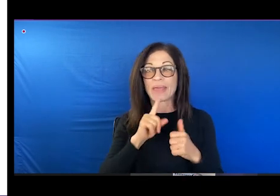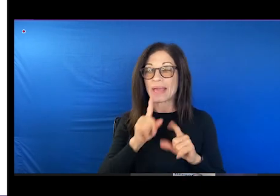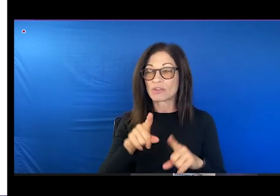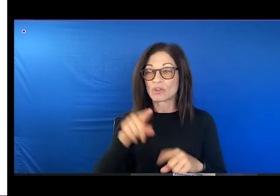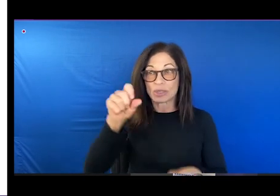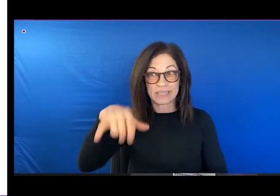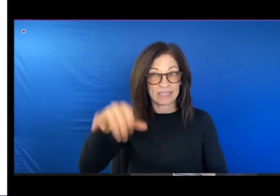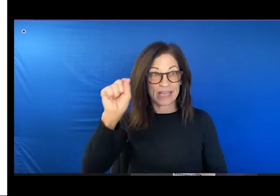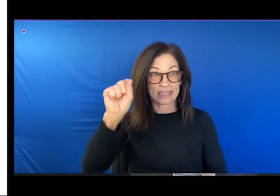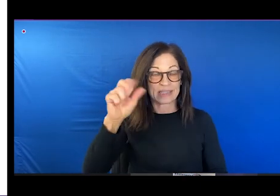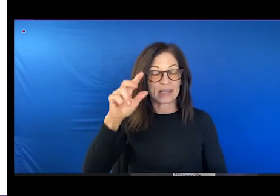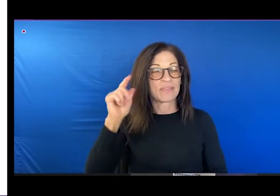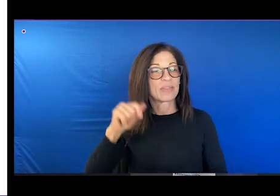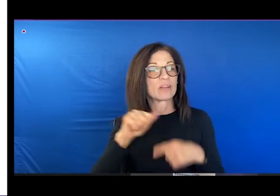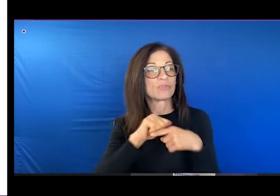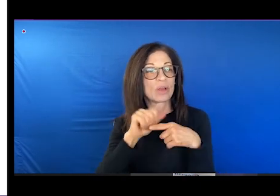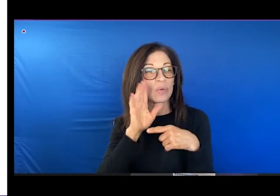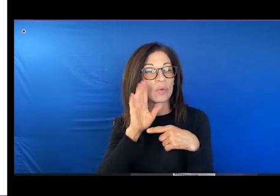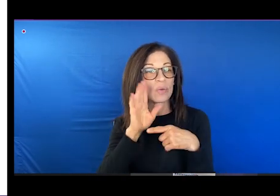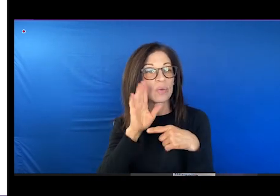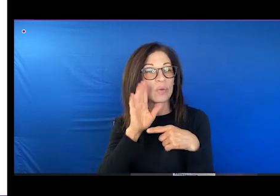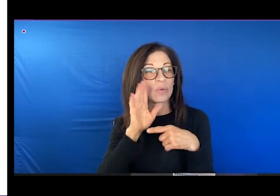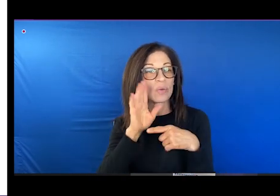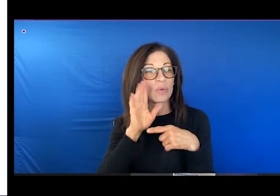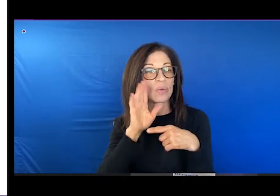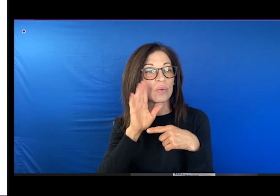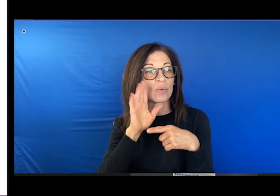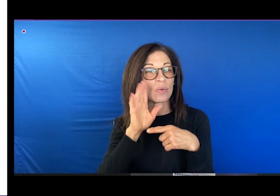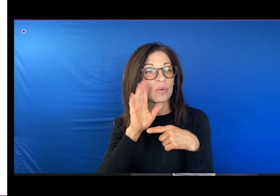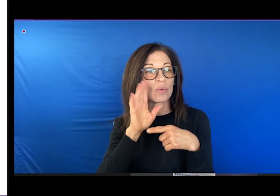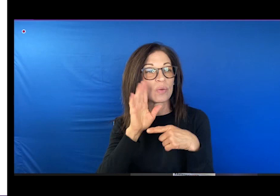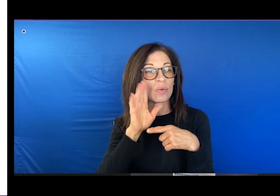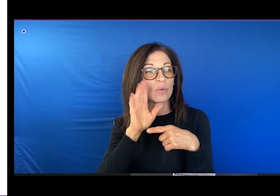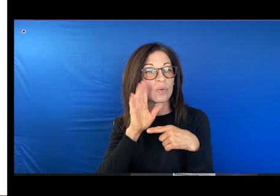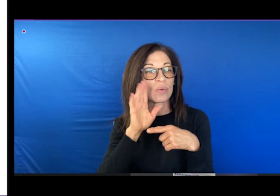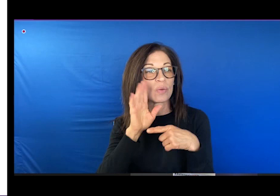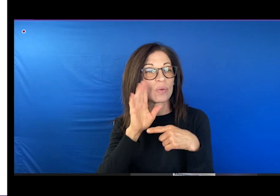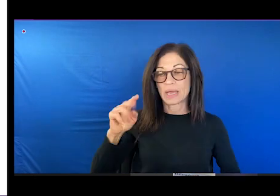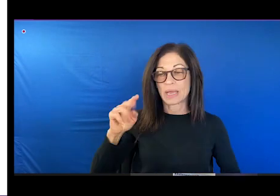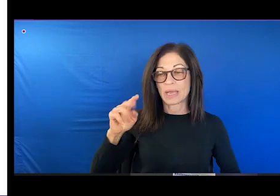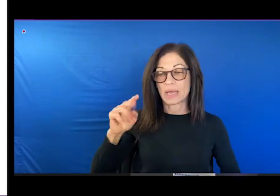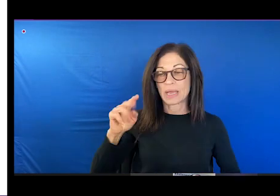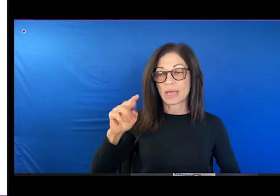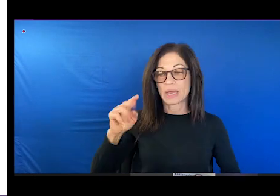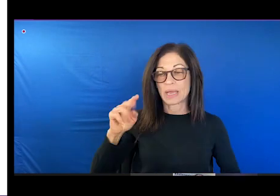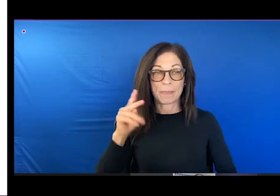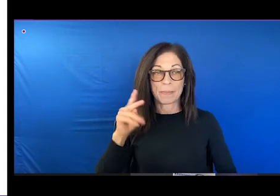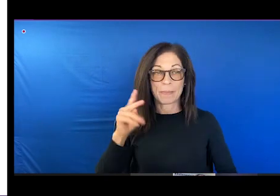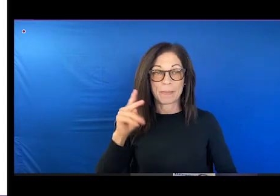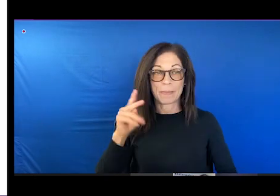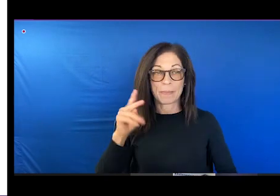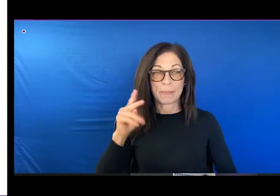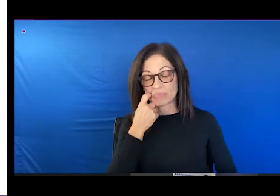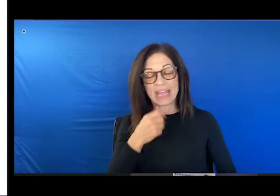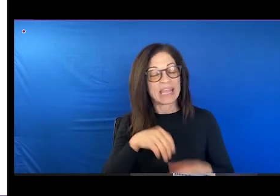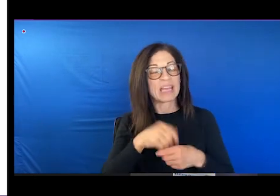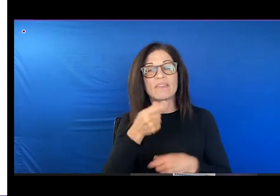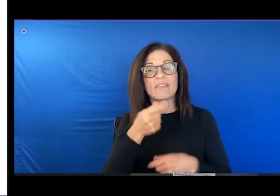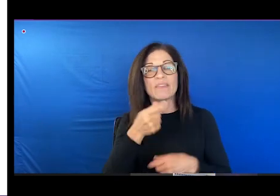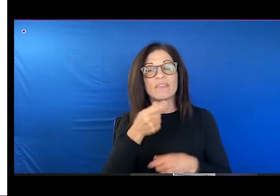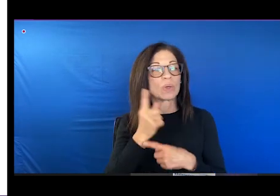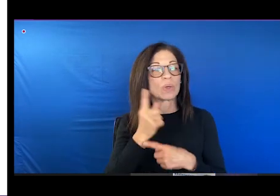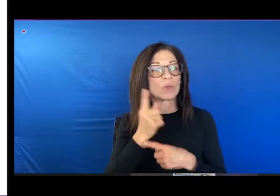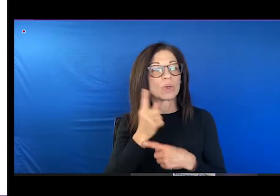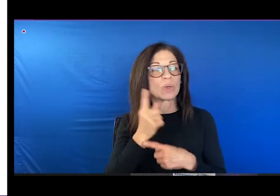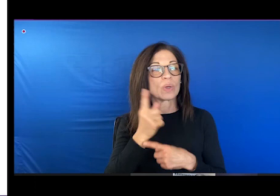she experienced. And the answer to that is yes. This training will be available on the NCRTM webpage, and it will be available